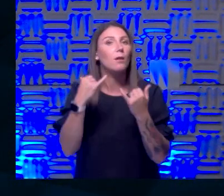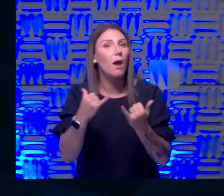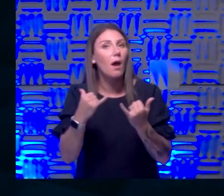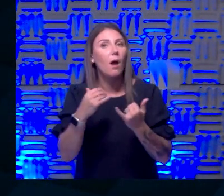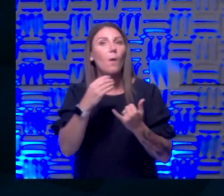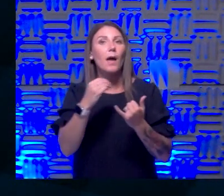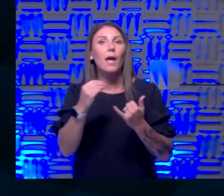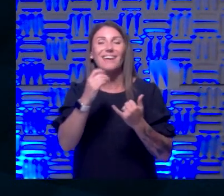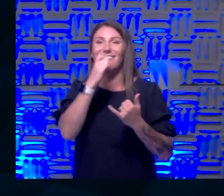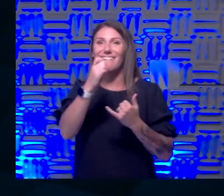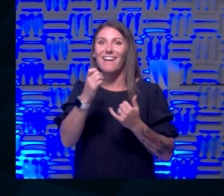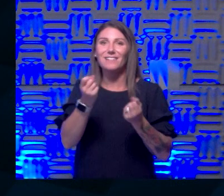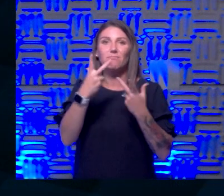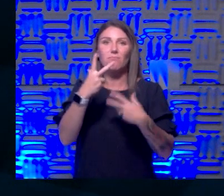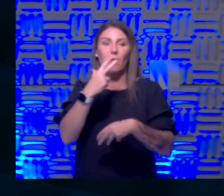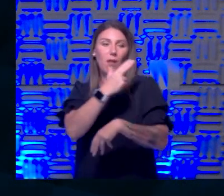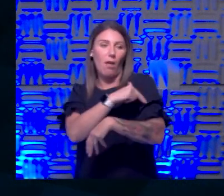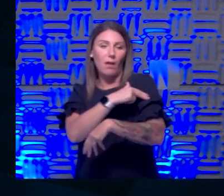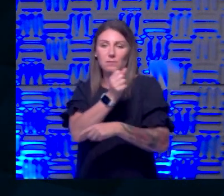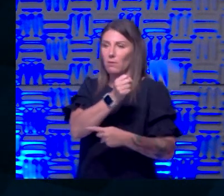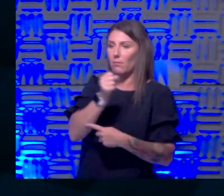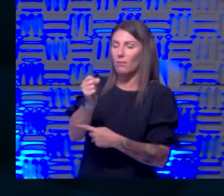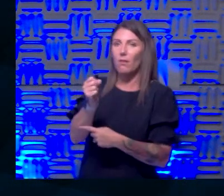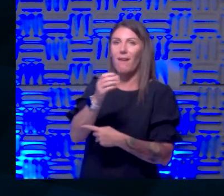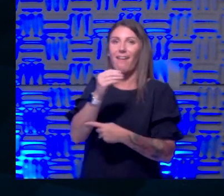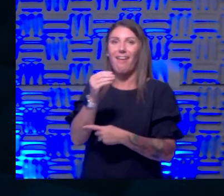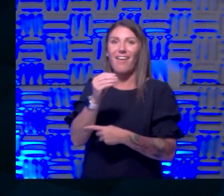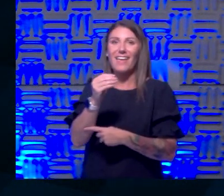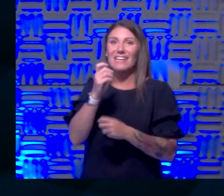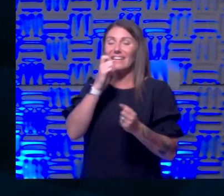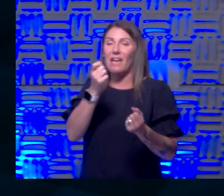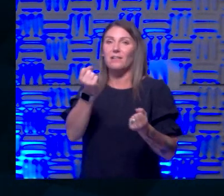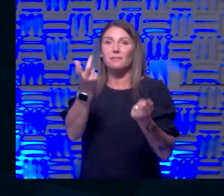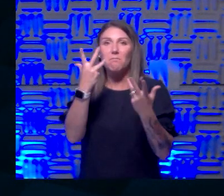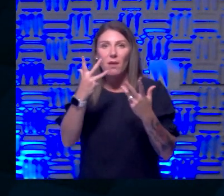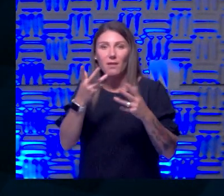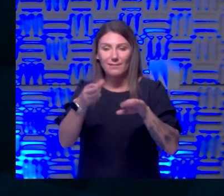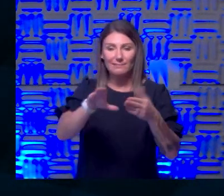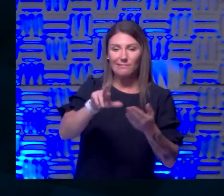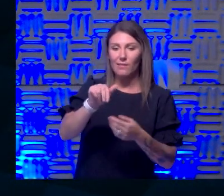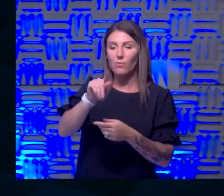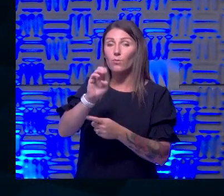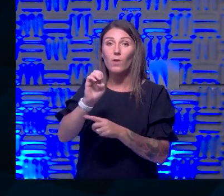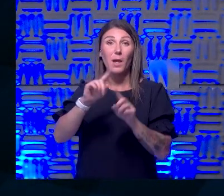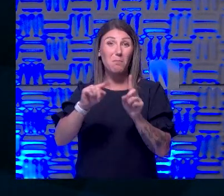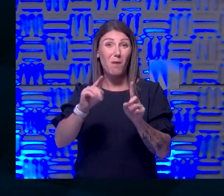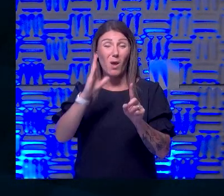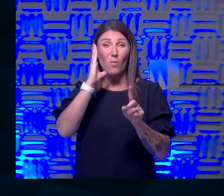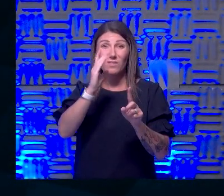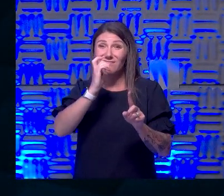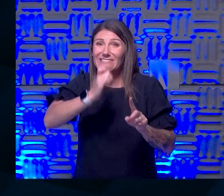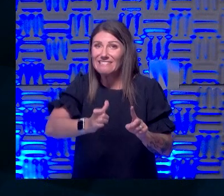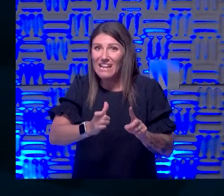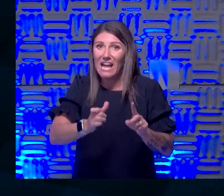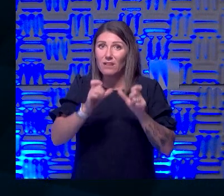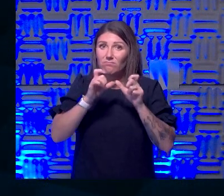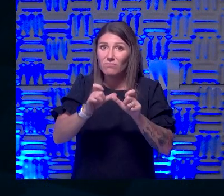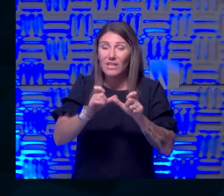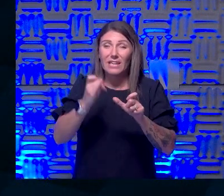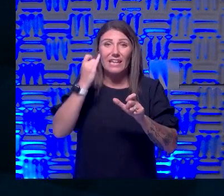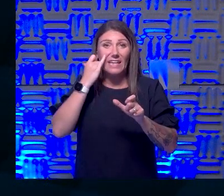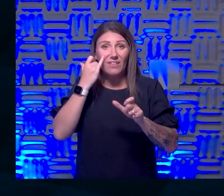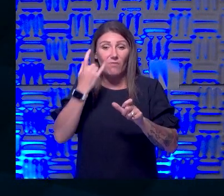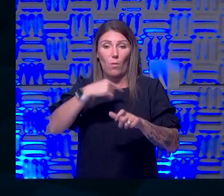less hospitalized and less per capita death rate for now. But that is not going to remain as long as we have the burden of new disease cases coming